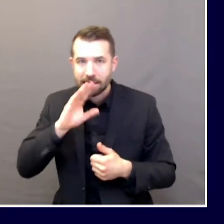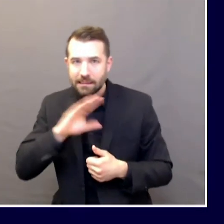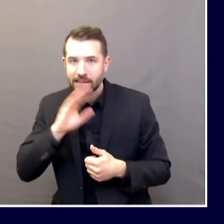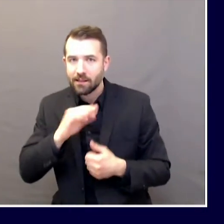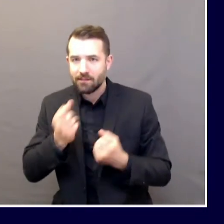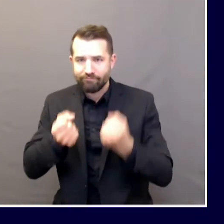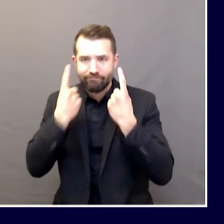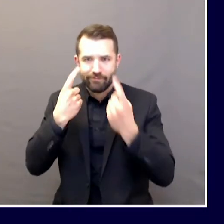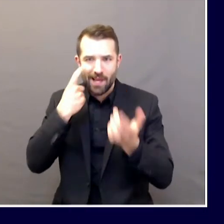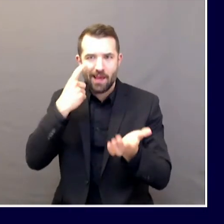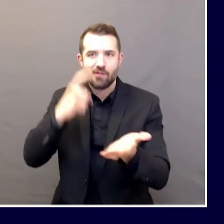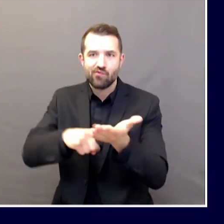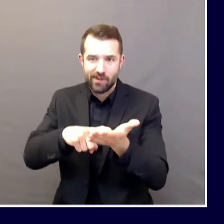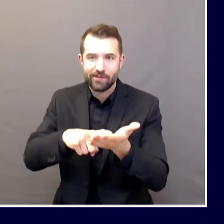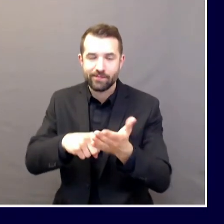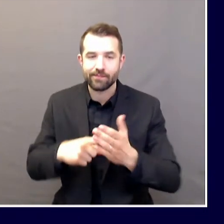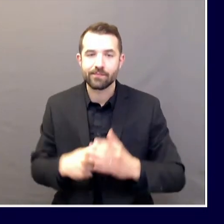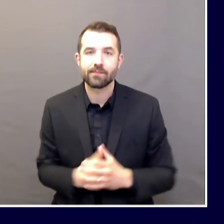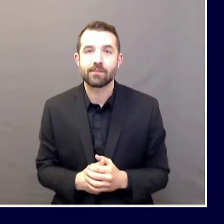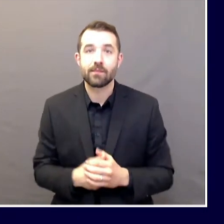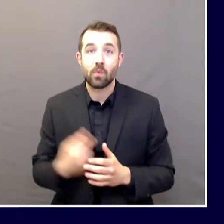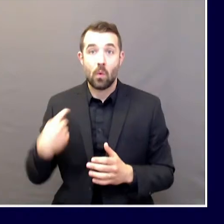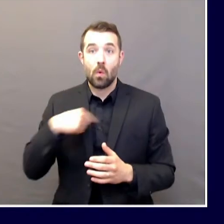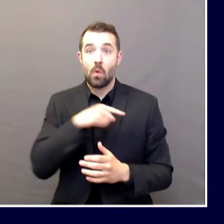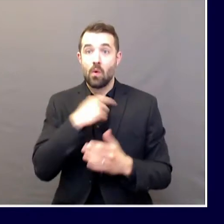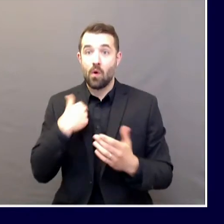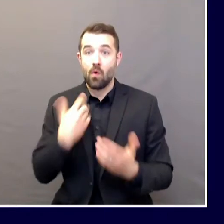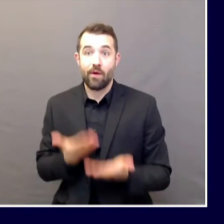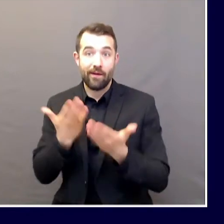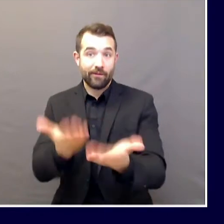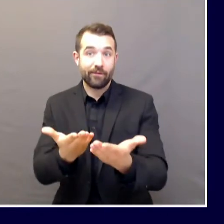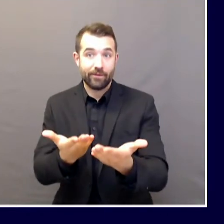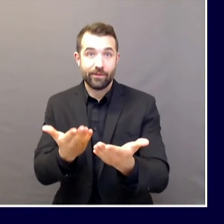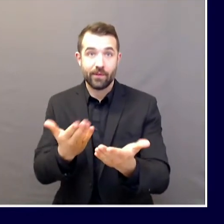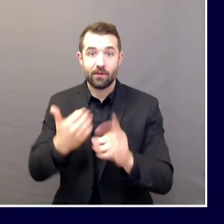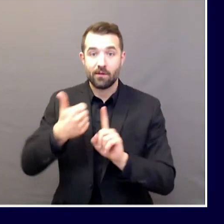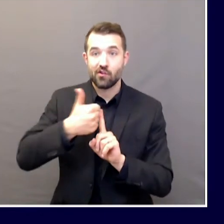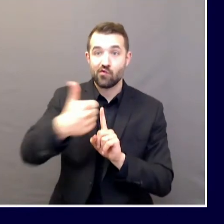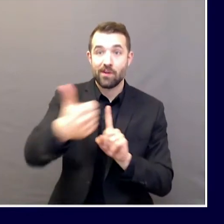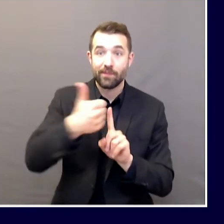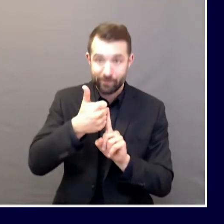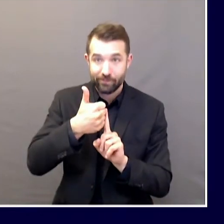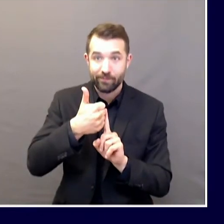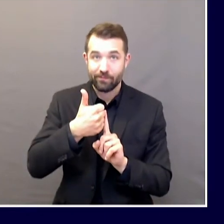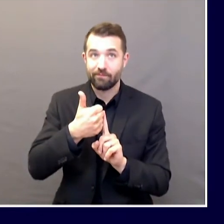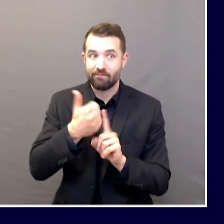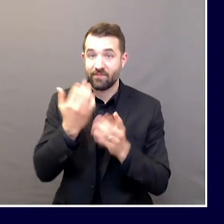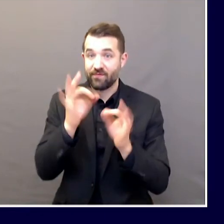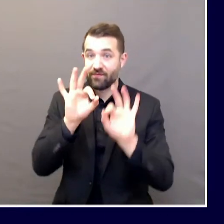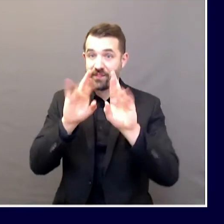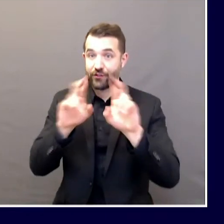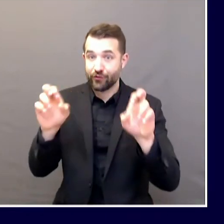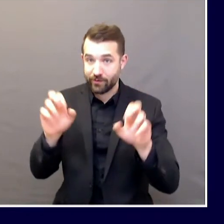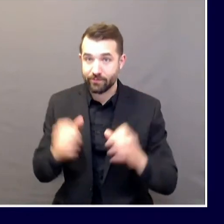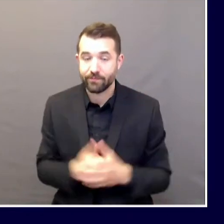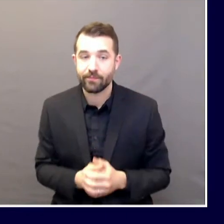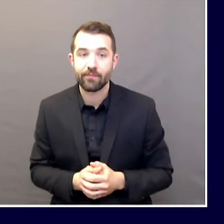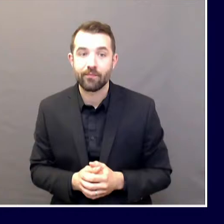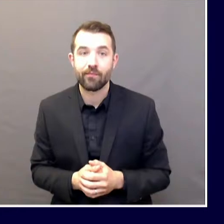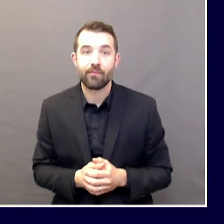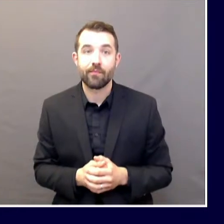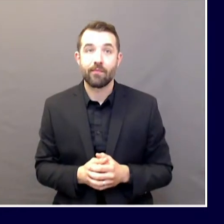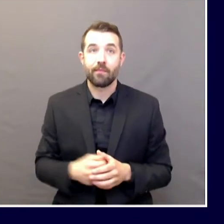why we are offering rides to your vaccination site. The Maine Department of Health and Human Services can